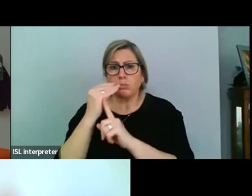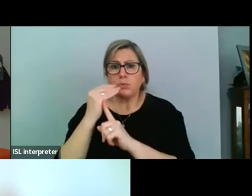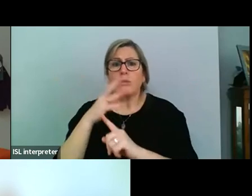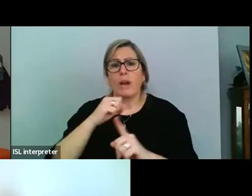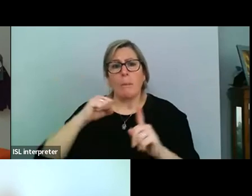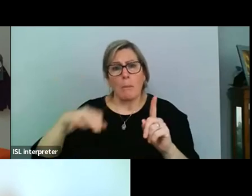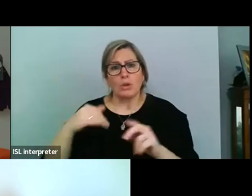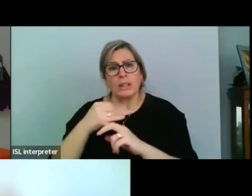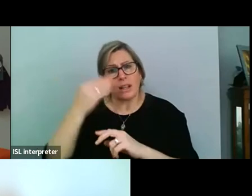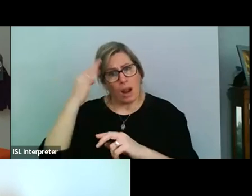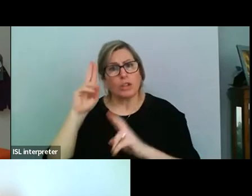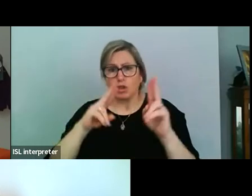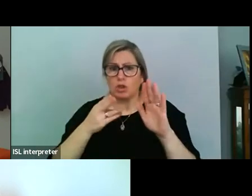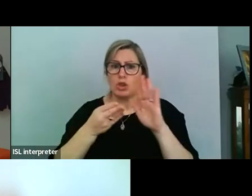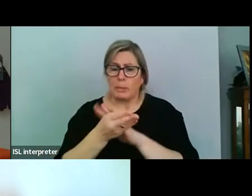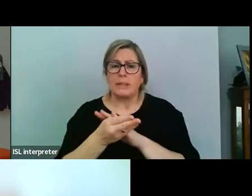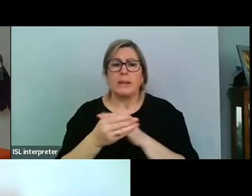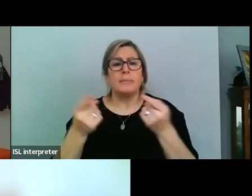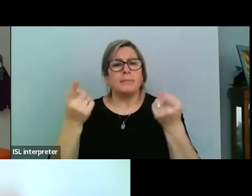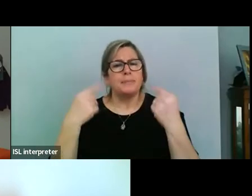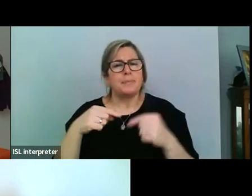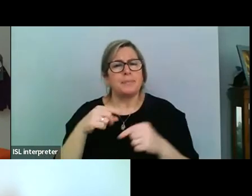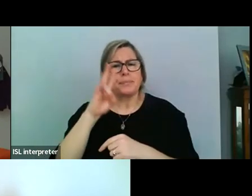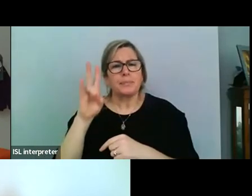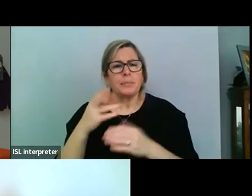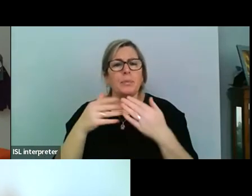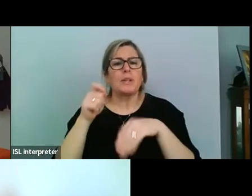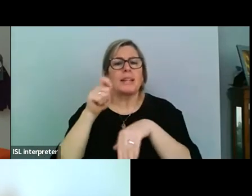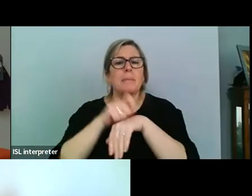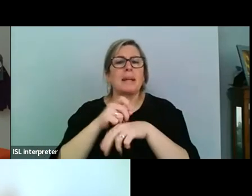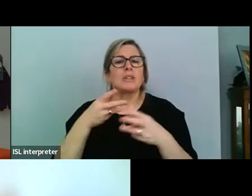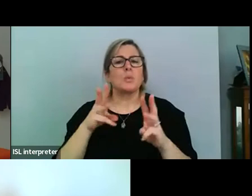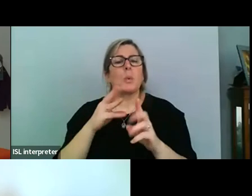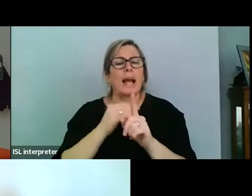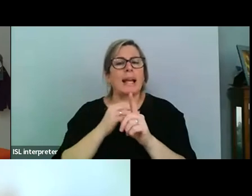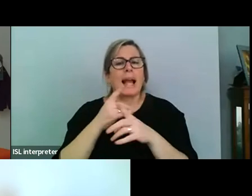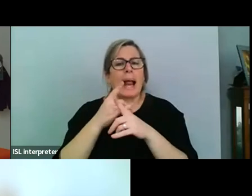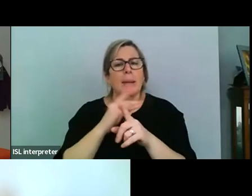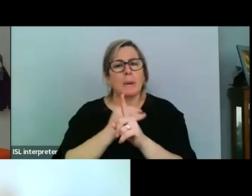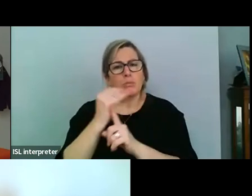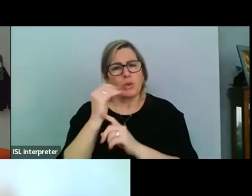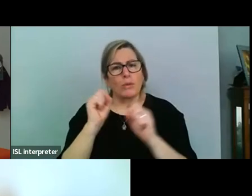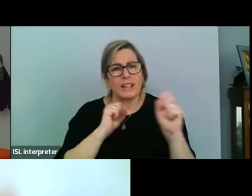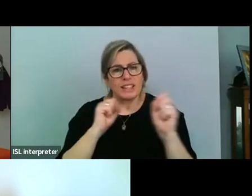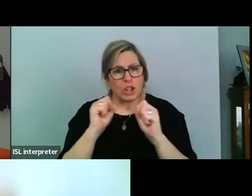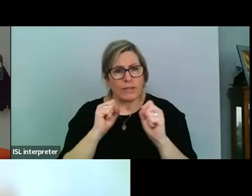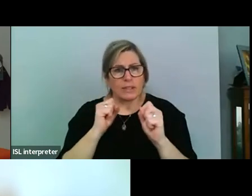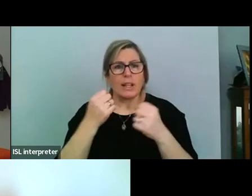submit. Another question here on what is the best way to help improve the services available, and where is the